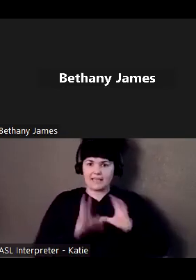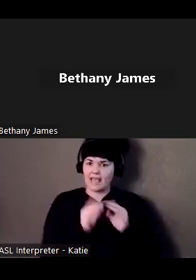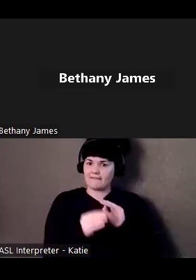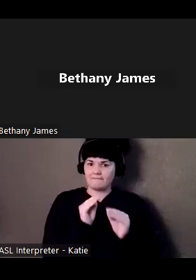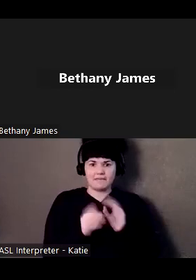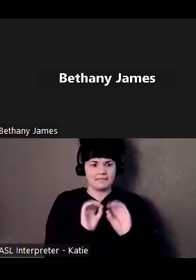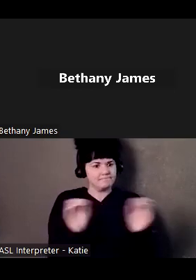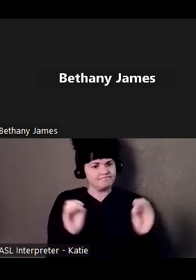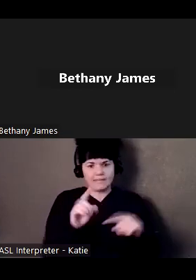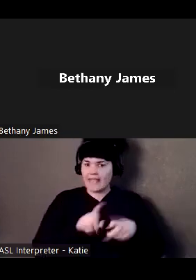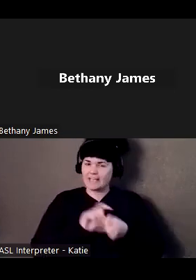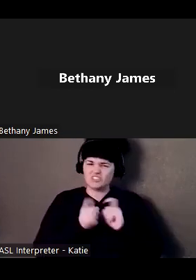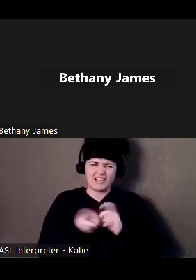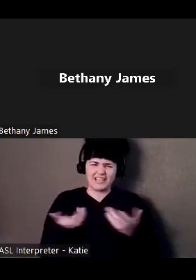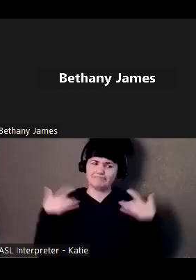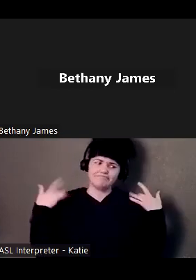it.